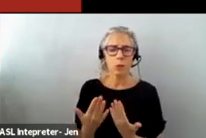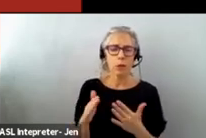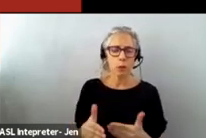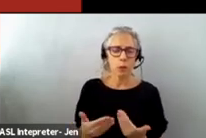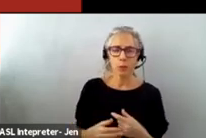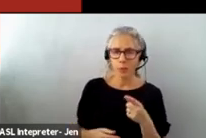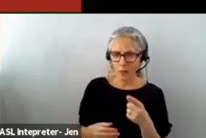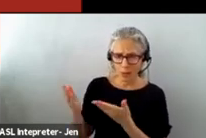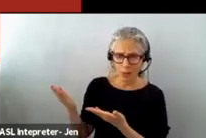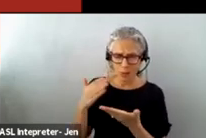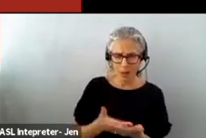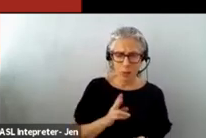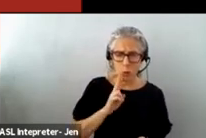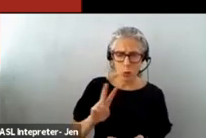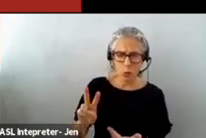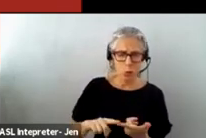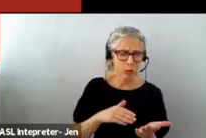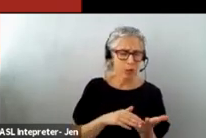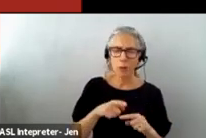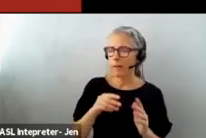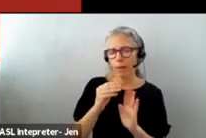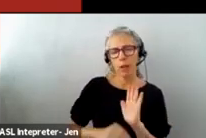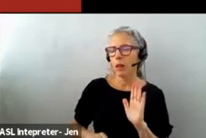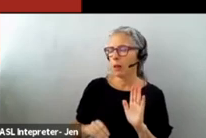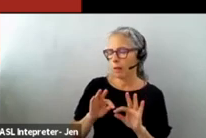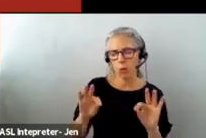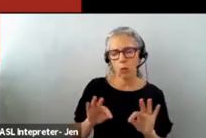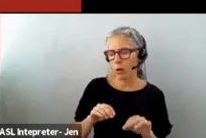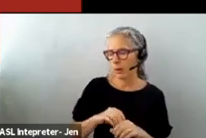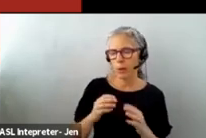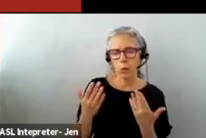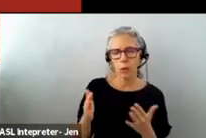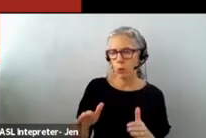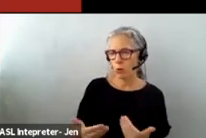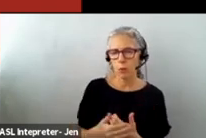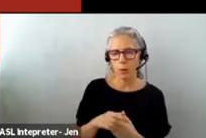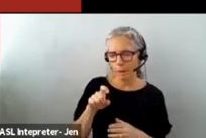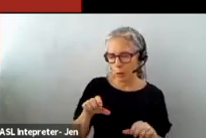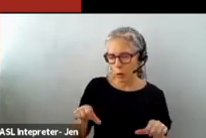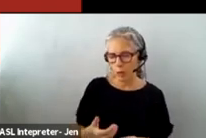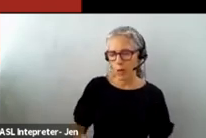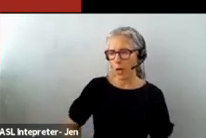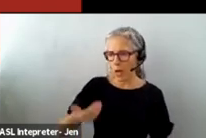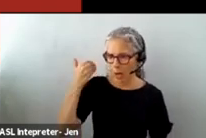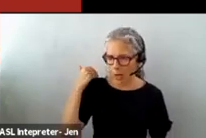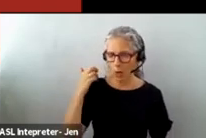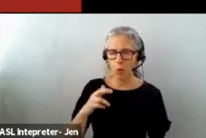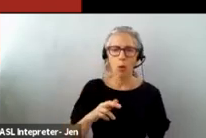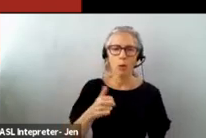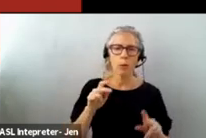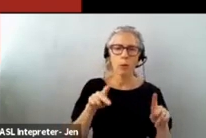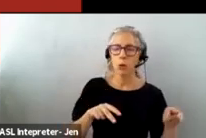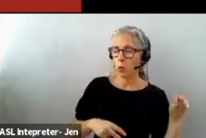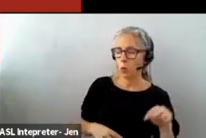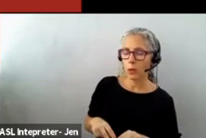taken a two-year-old to the pediatrician, you can't fill that form out in the waiting room. You have to do it either ahead of time or when someone else is watching your